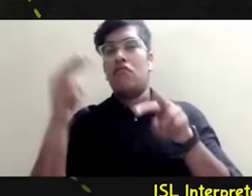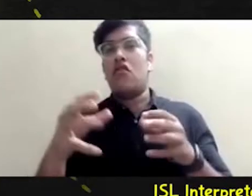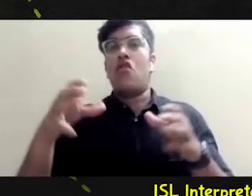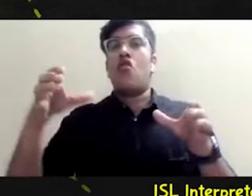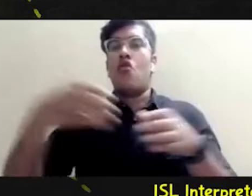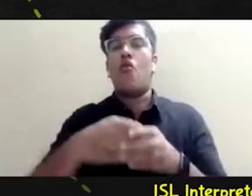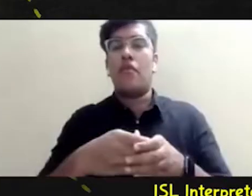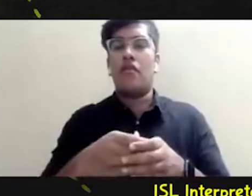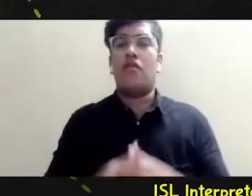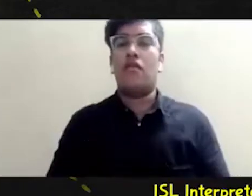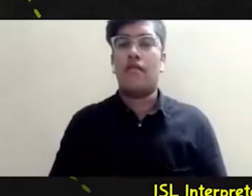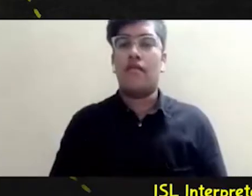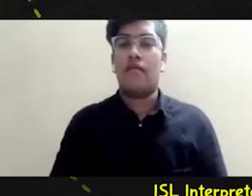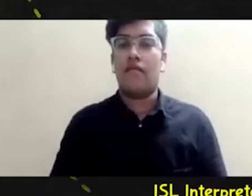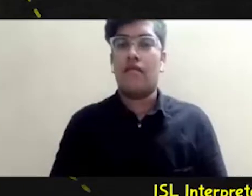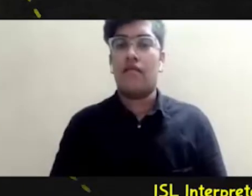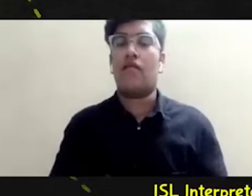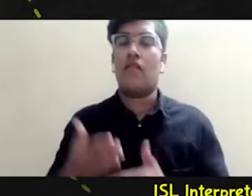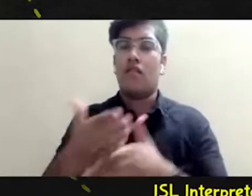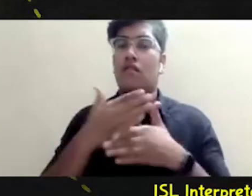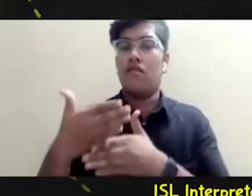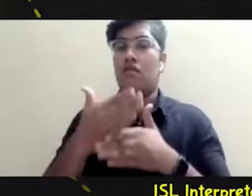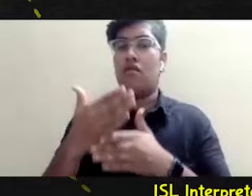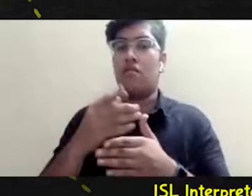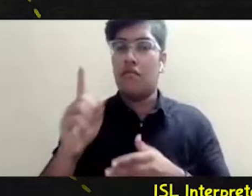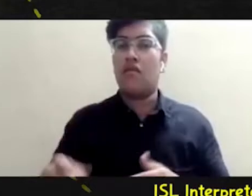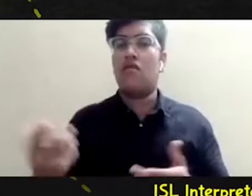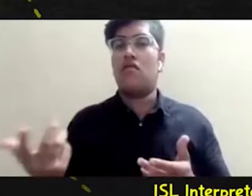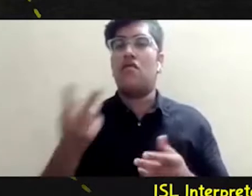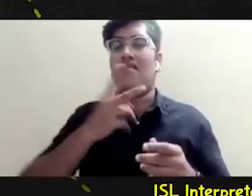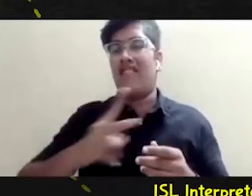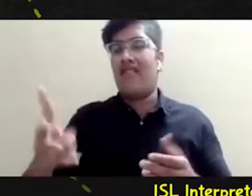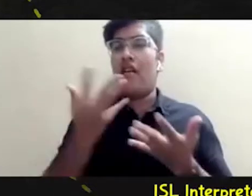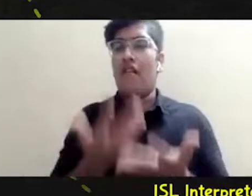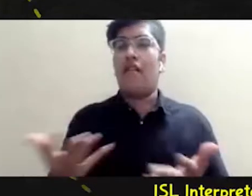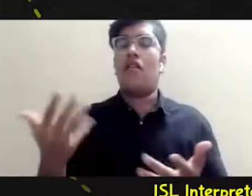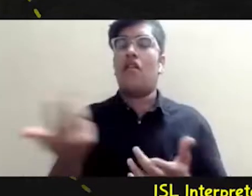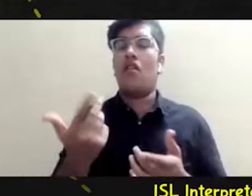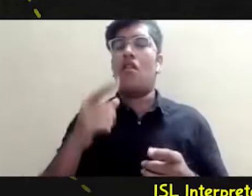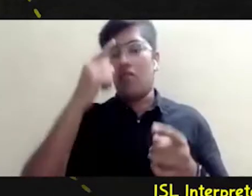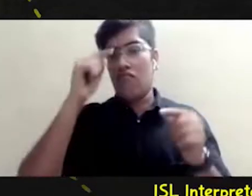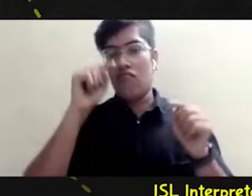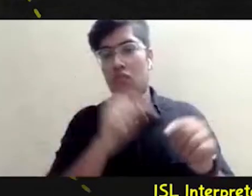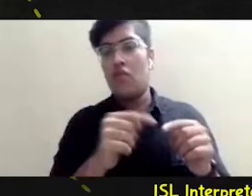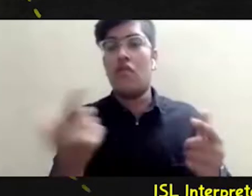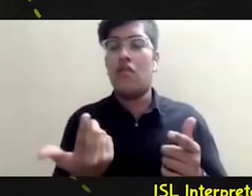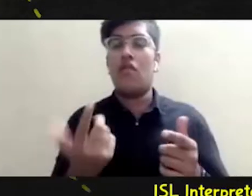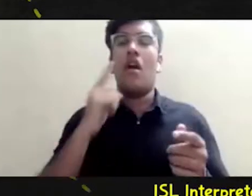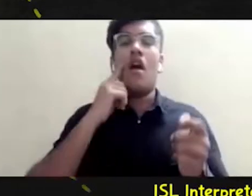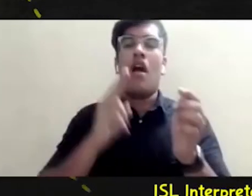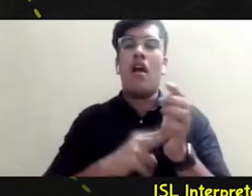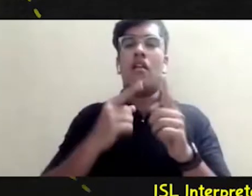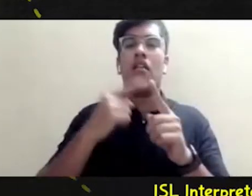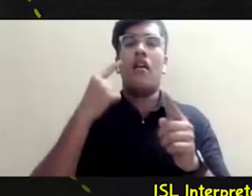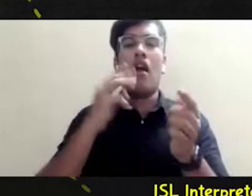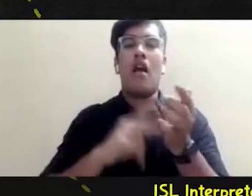things and sharing an array of things with respect to intimacy, gender and sexual minorities, and